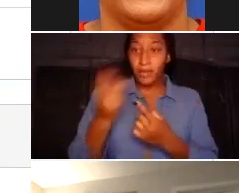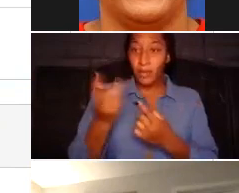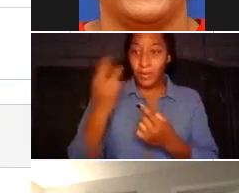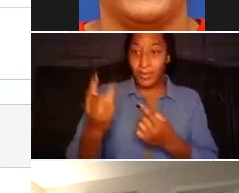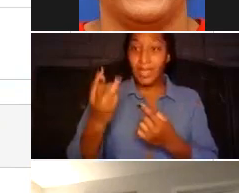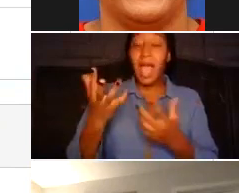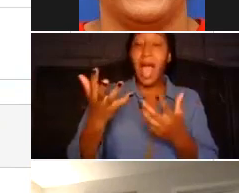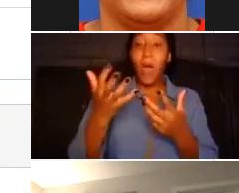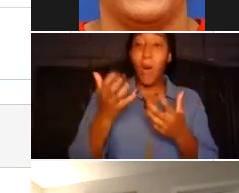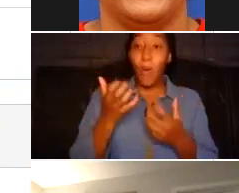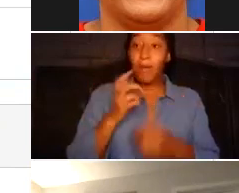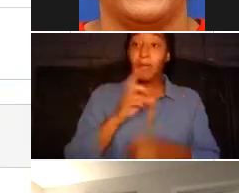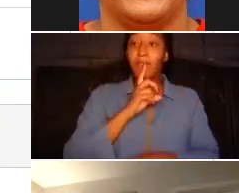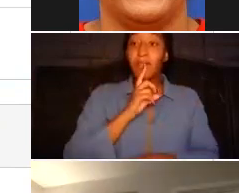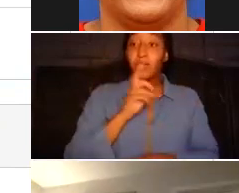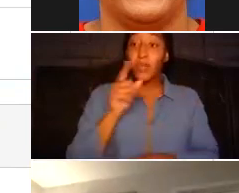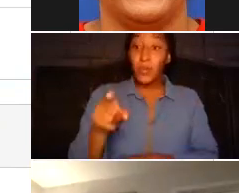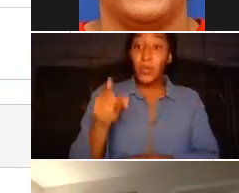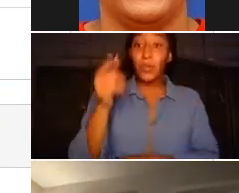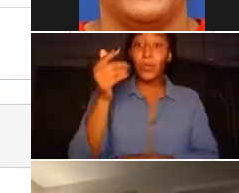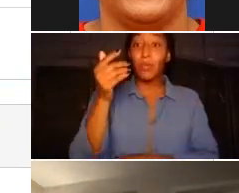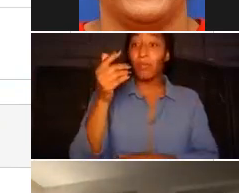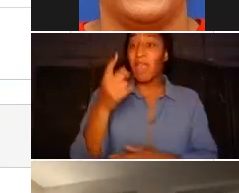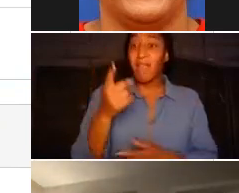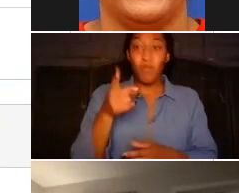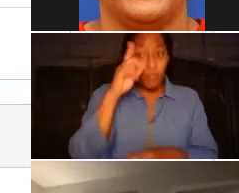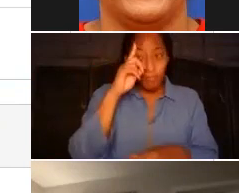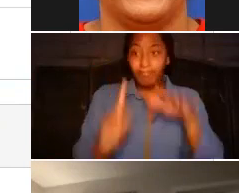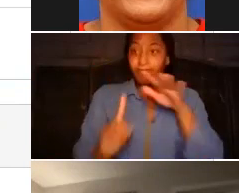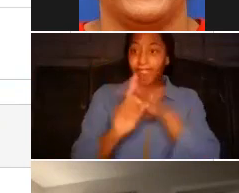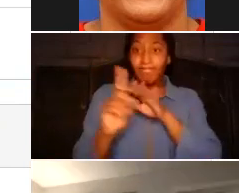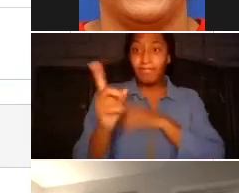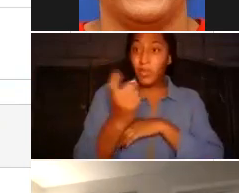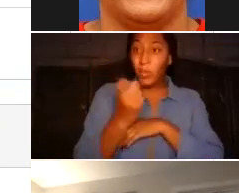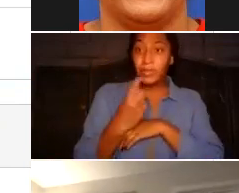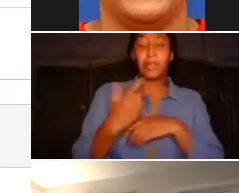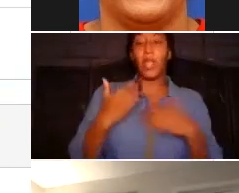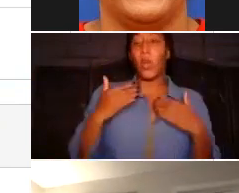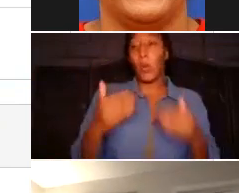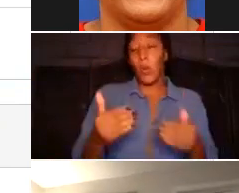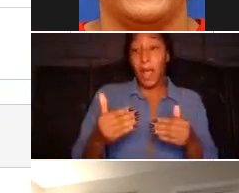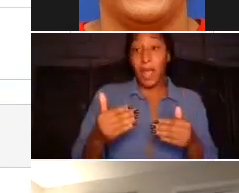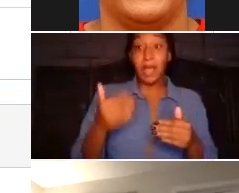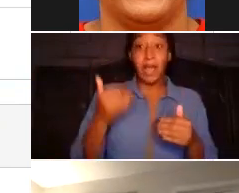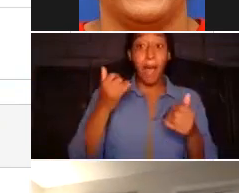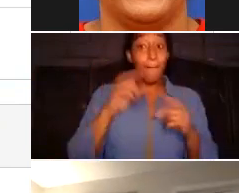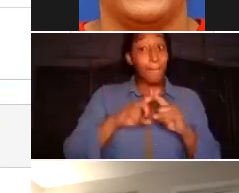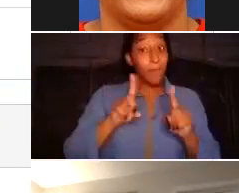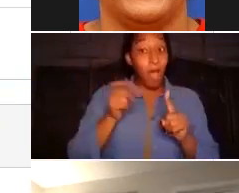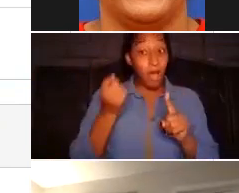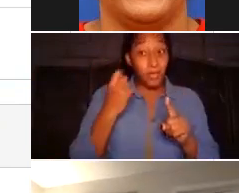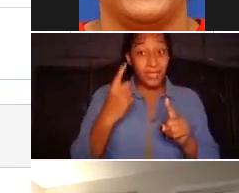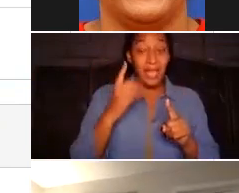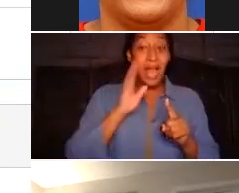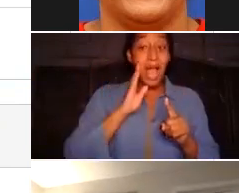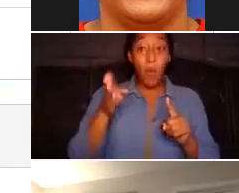and Wednesday. I'm not talking about anything that's due Saturday. Between now and Wednesday, you need to go into the